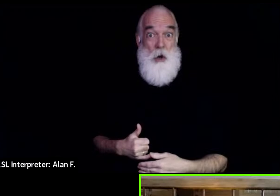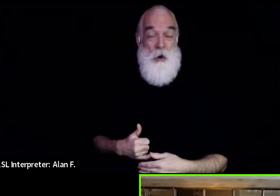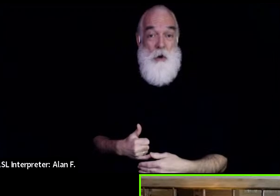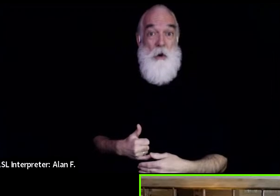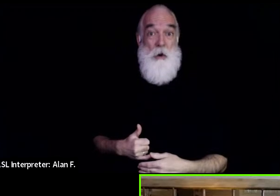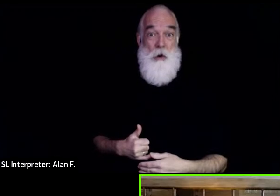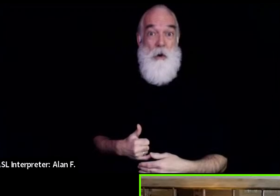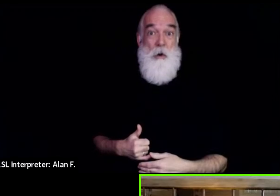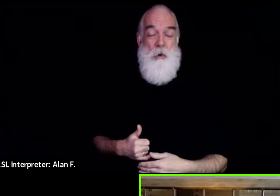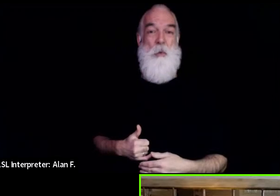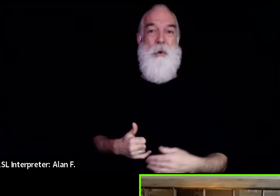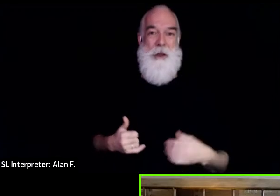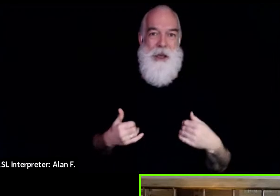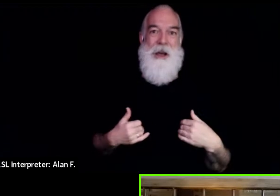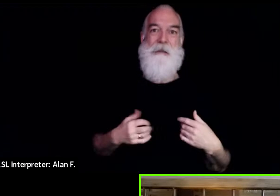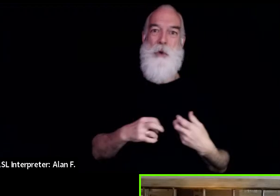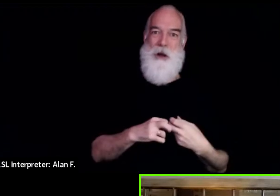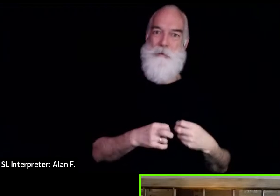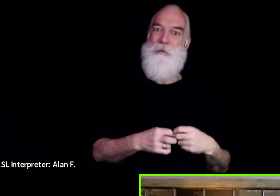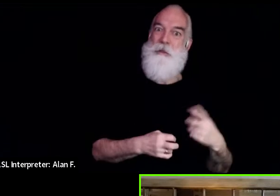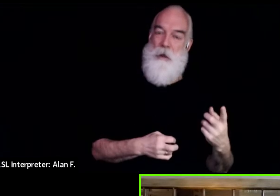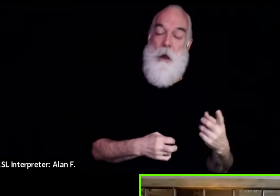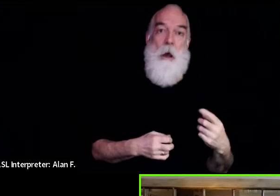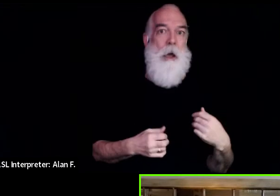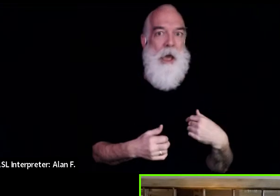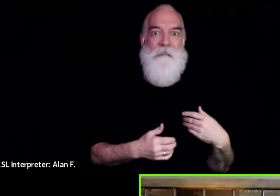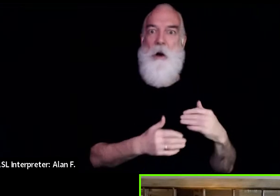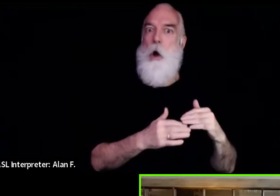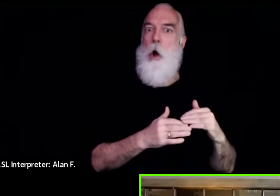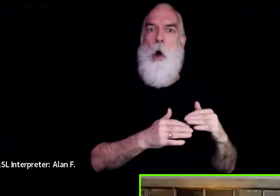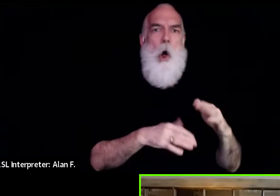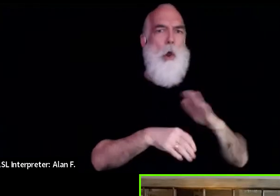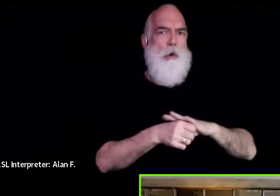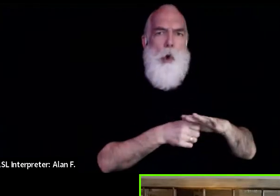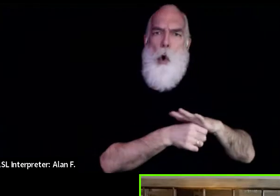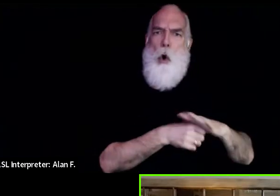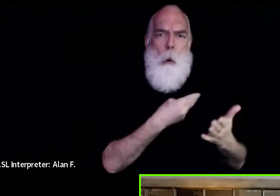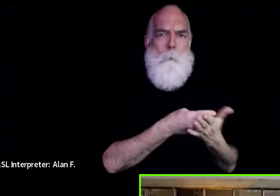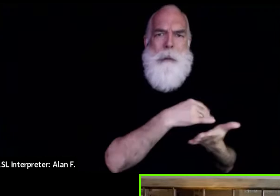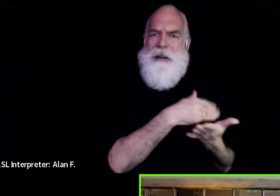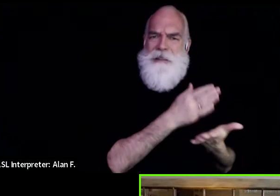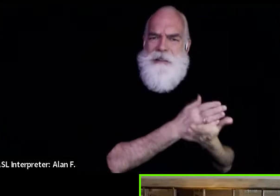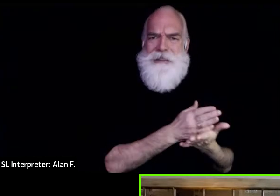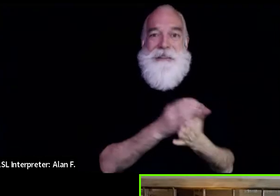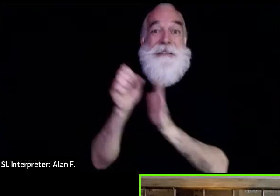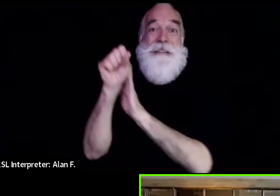budget process, whether it's at the state level or the local level, it is a very intensive